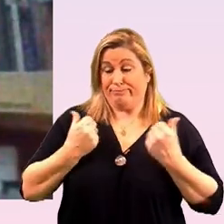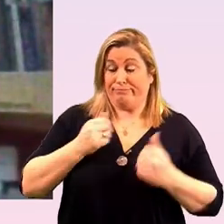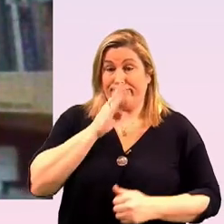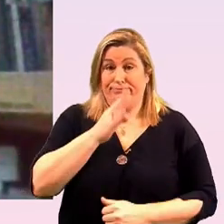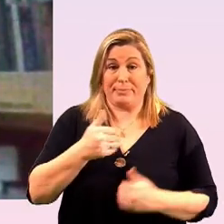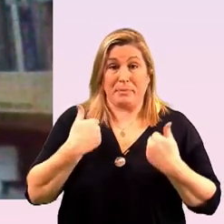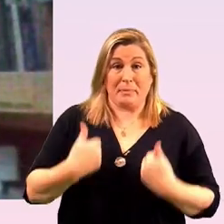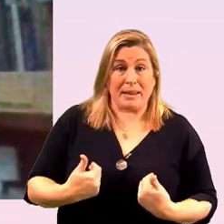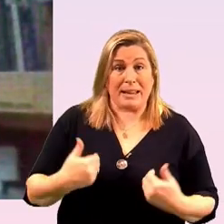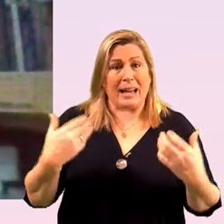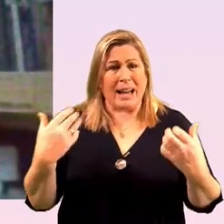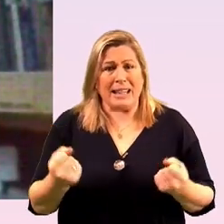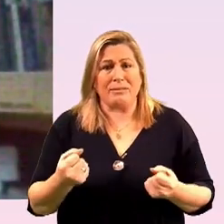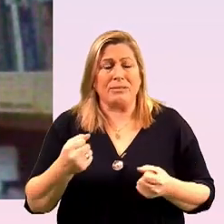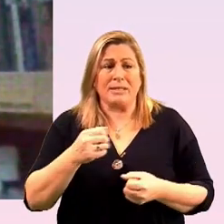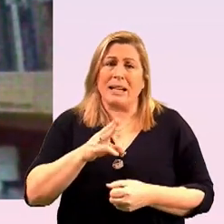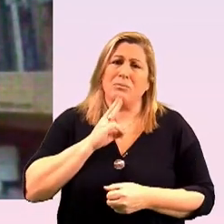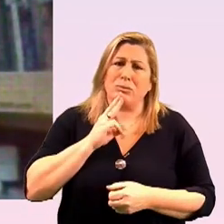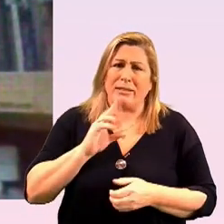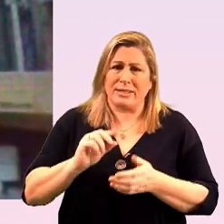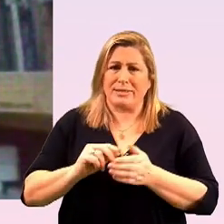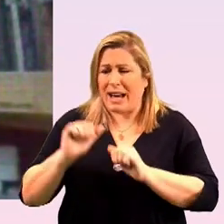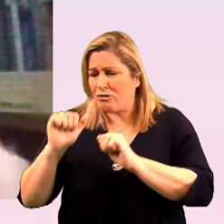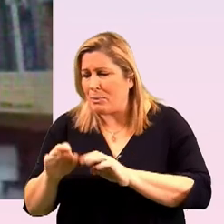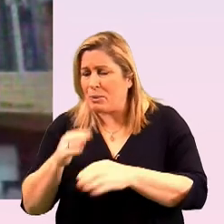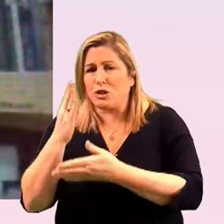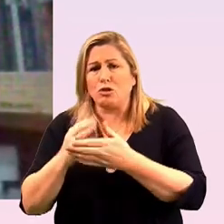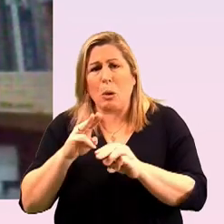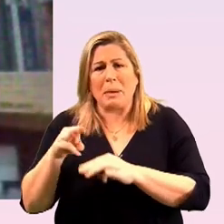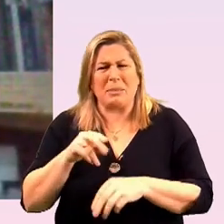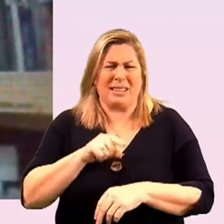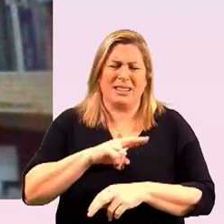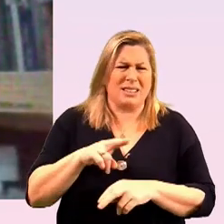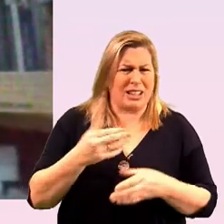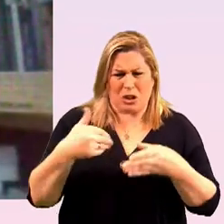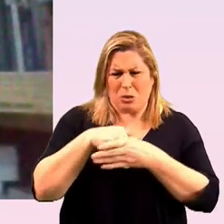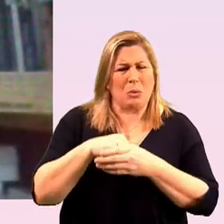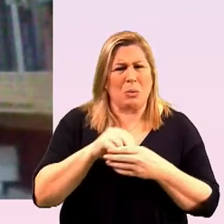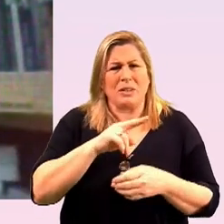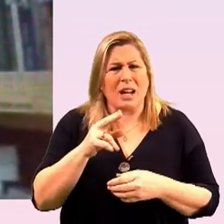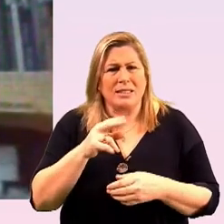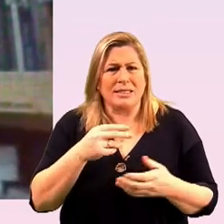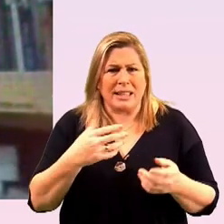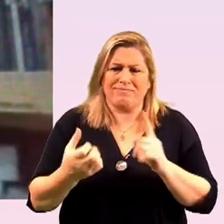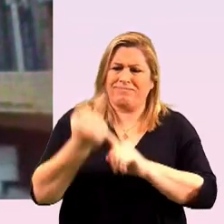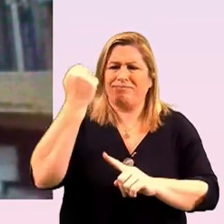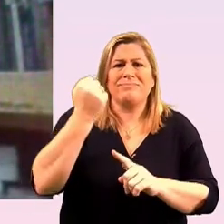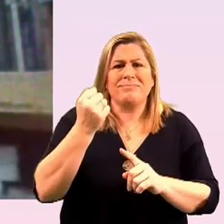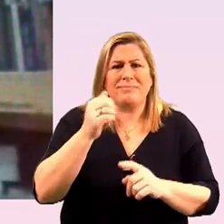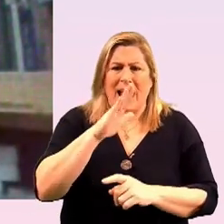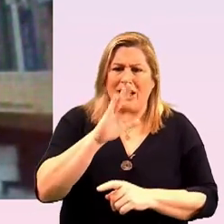arrangements with some people. That isn't necessarily we're not necessarily nailing our